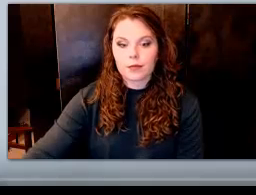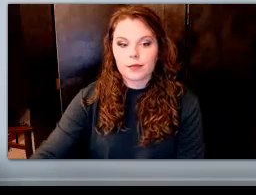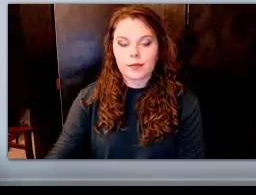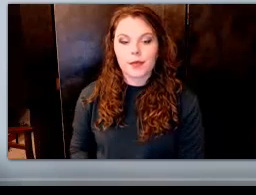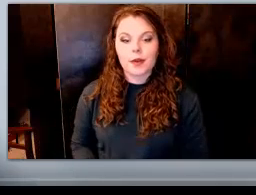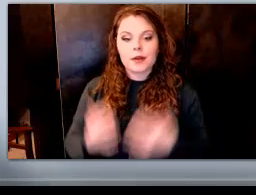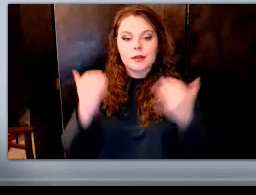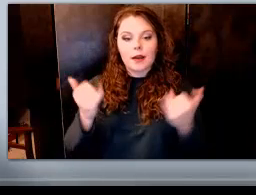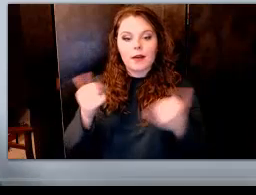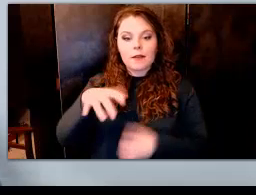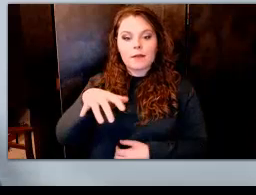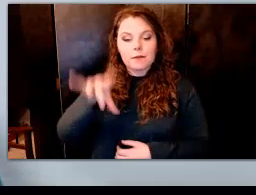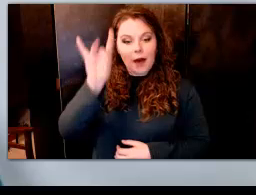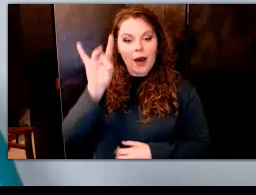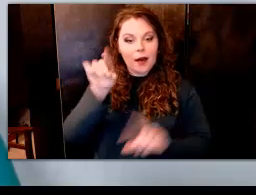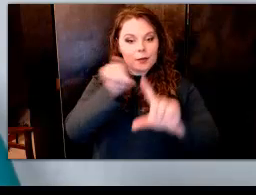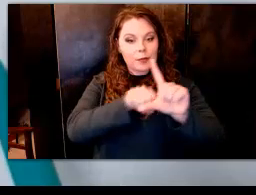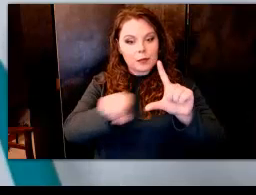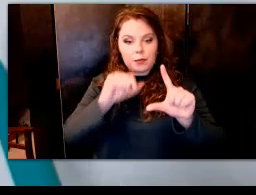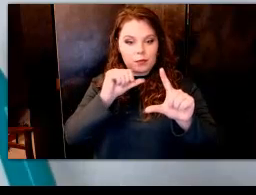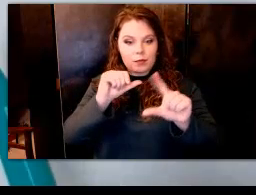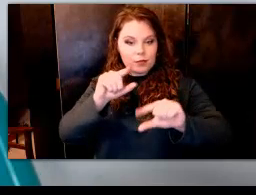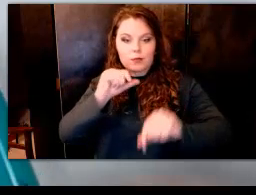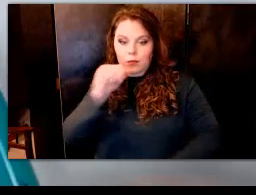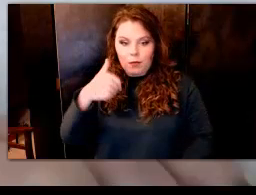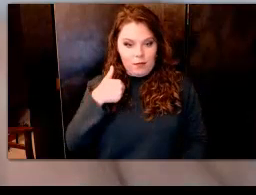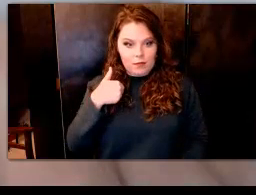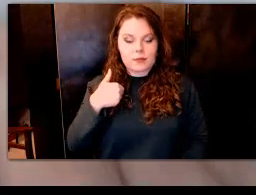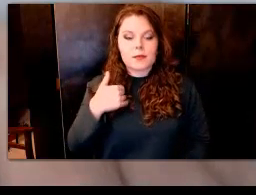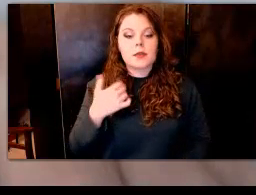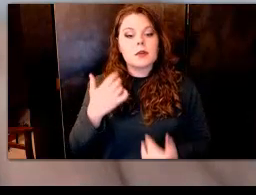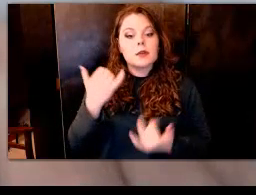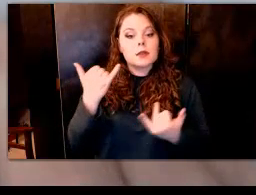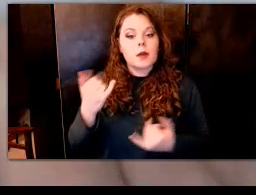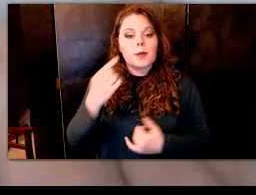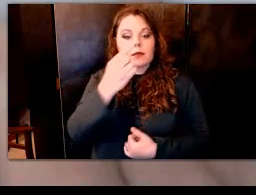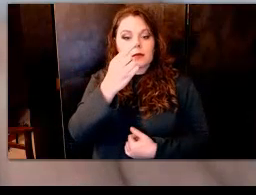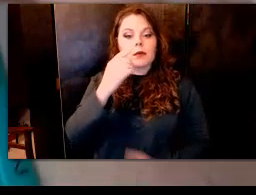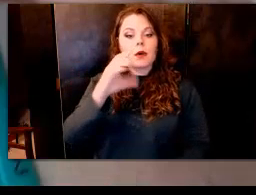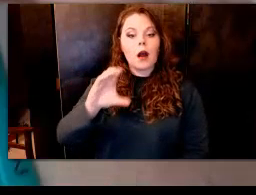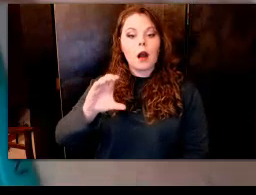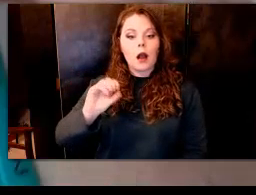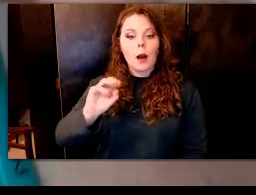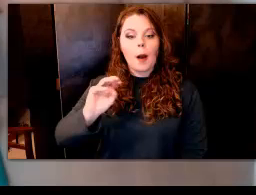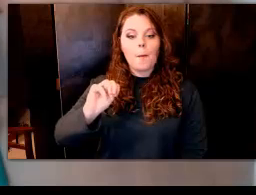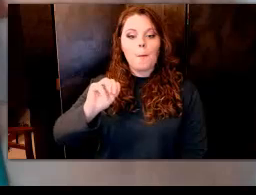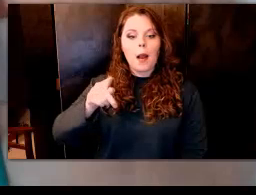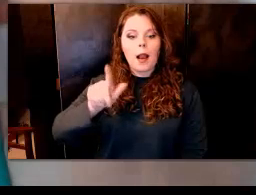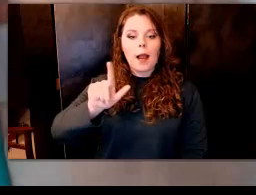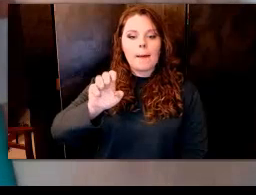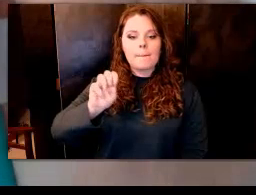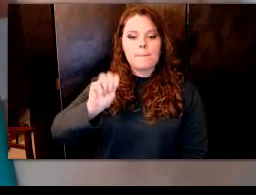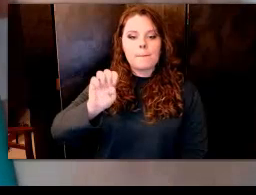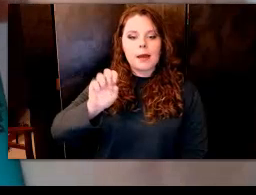for a missing angle. Some of the angles that we had was complementary, and those angles will always add up to 90